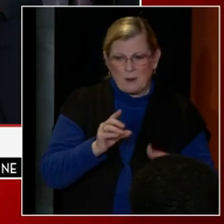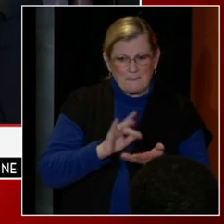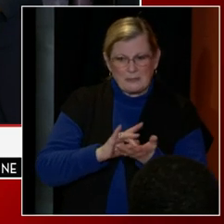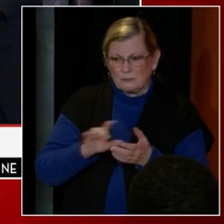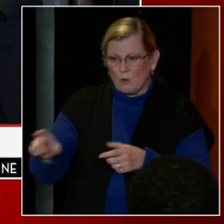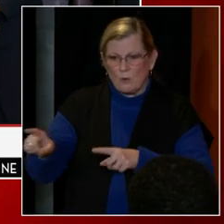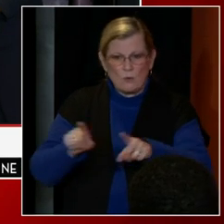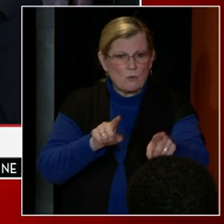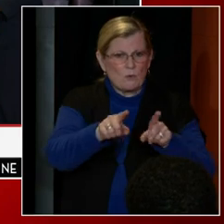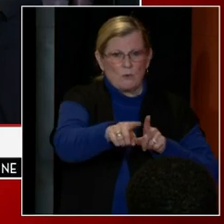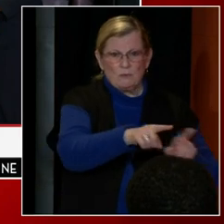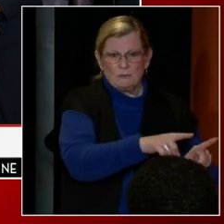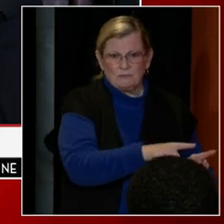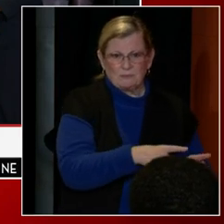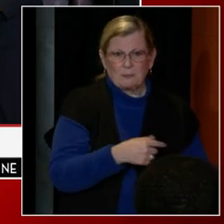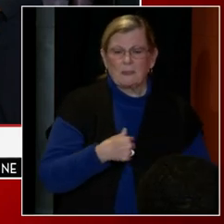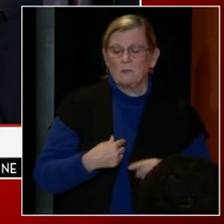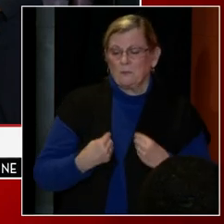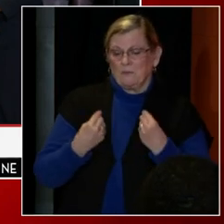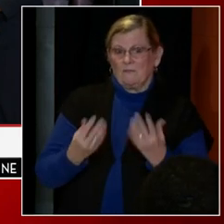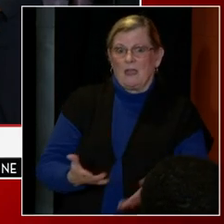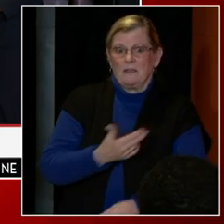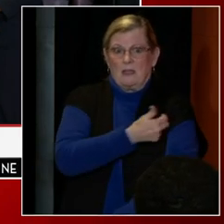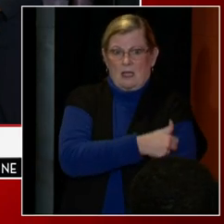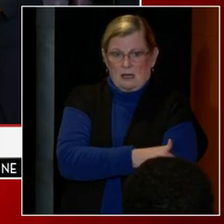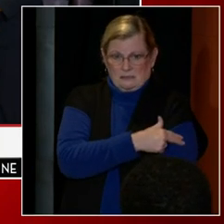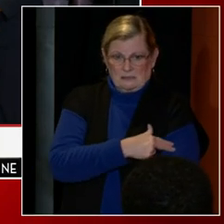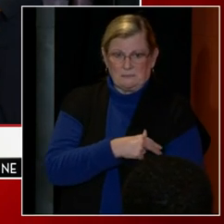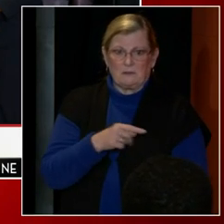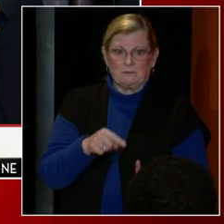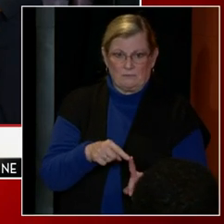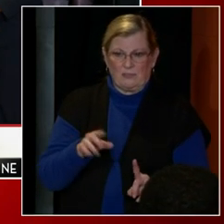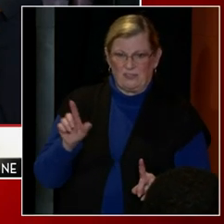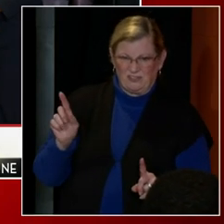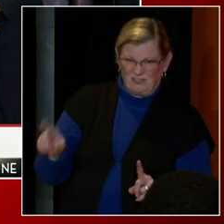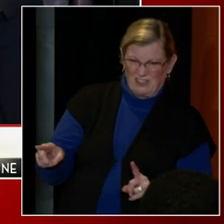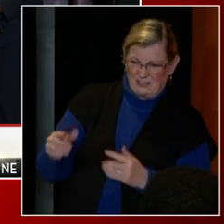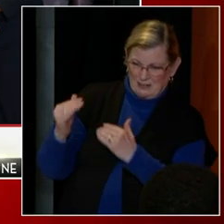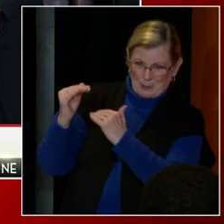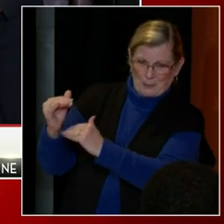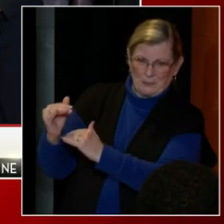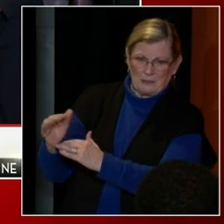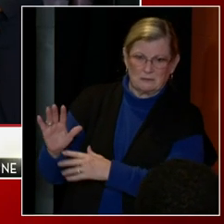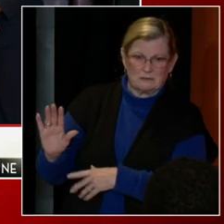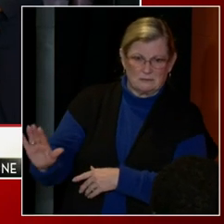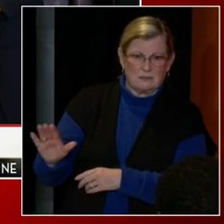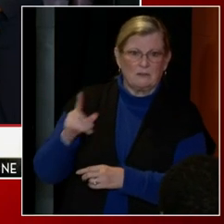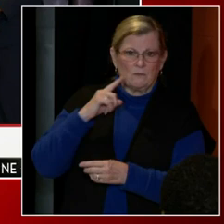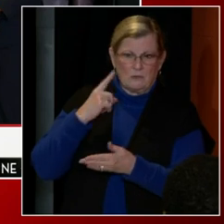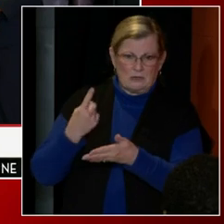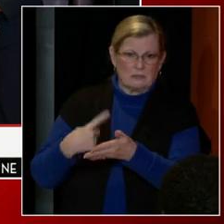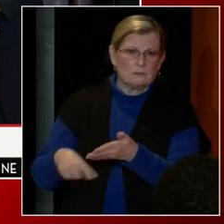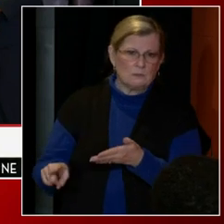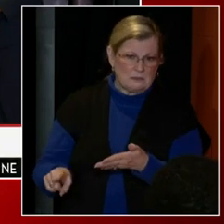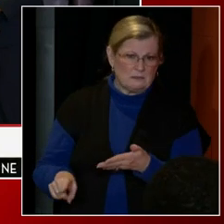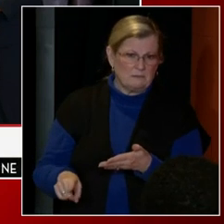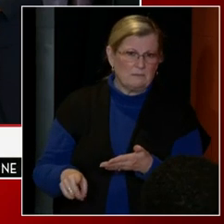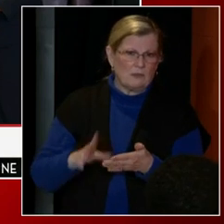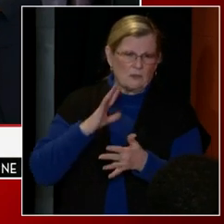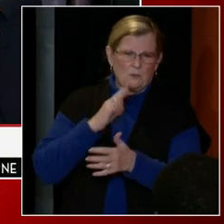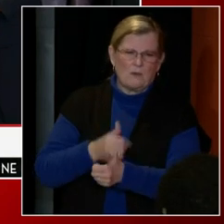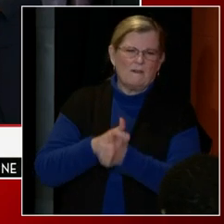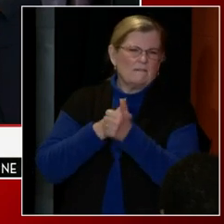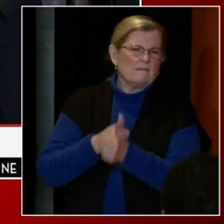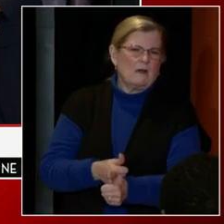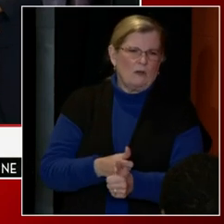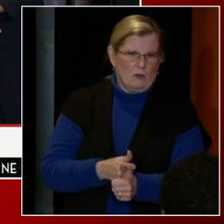have provided hospitals their doses for next week. It'll follow along the similar patterns that we use for this week, with hospitals